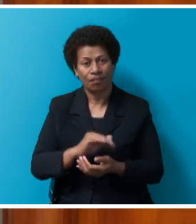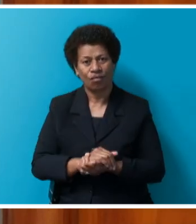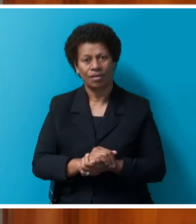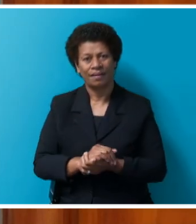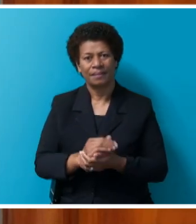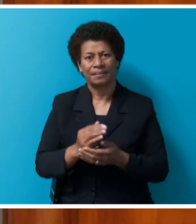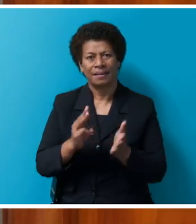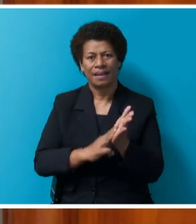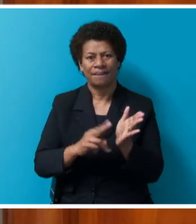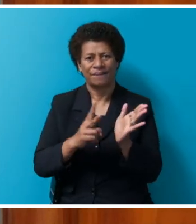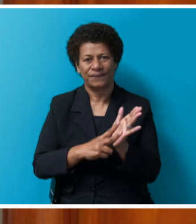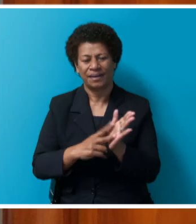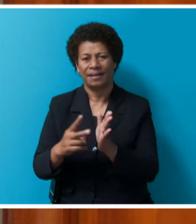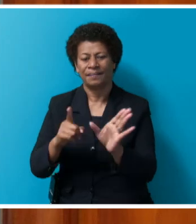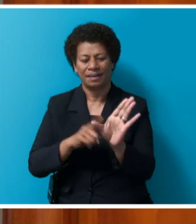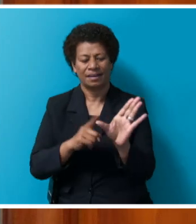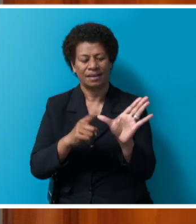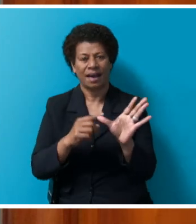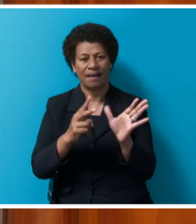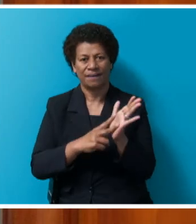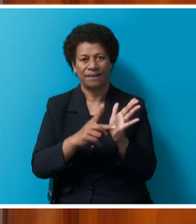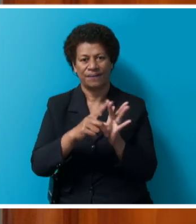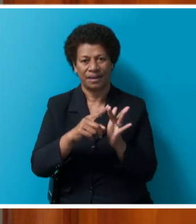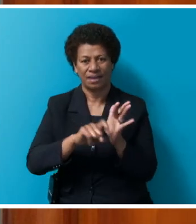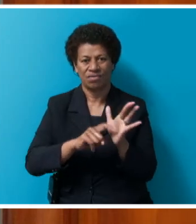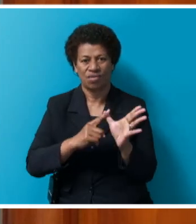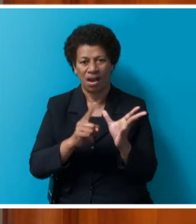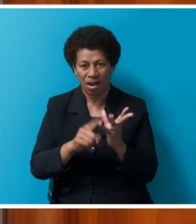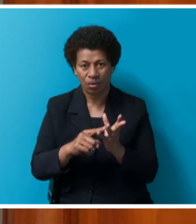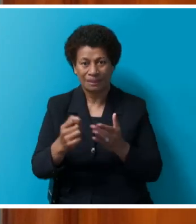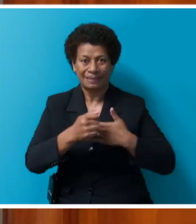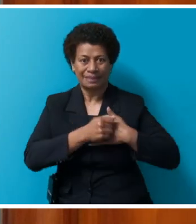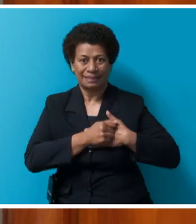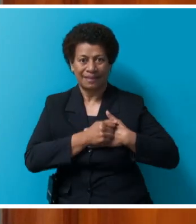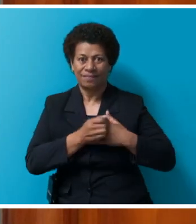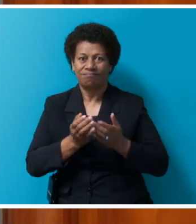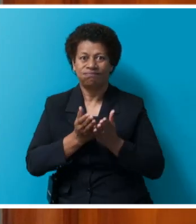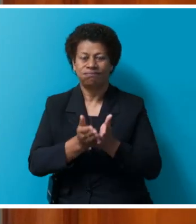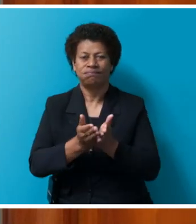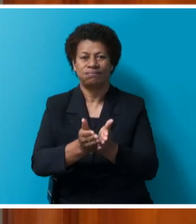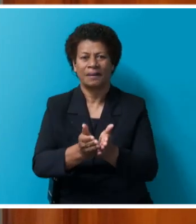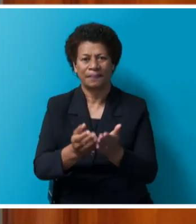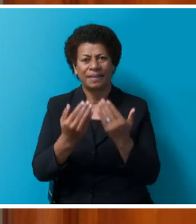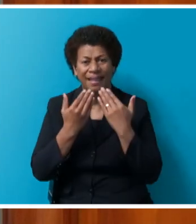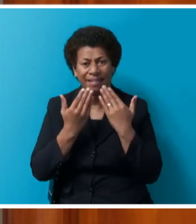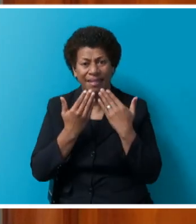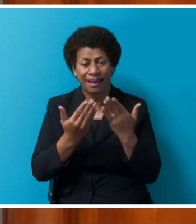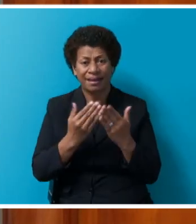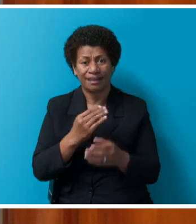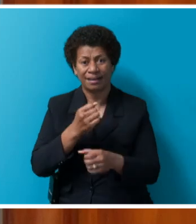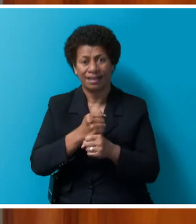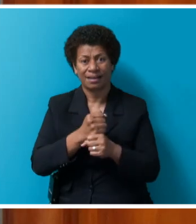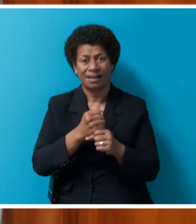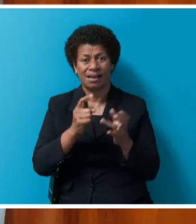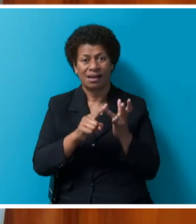of the MV Avirao for ensuring our safe passage to Laos and return. I thank Gaunda Shipping Limited for the approval at the